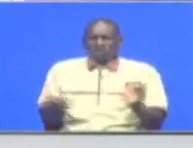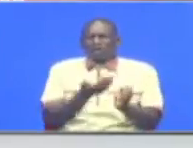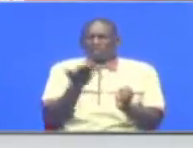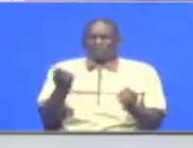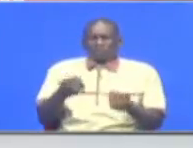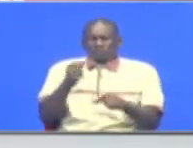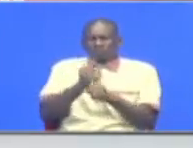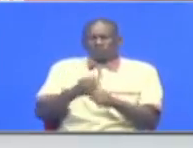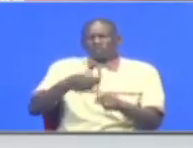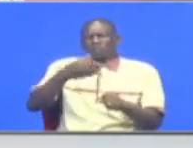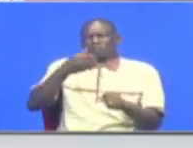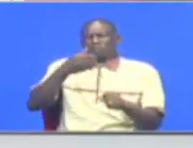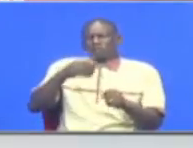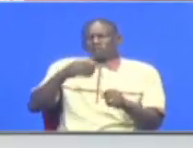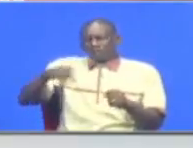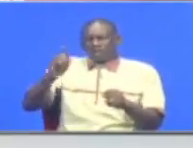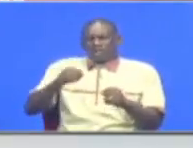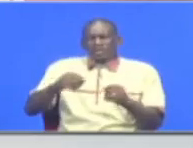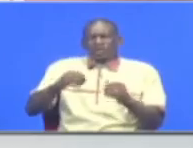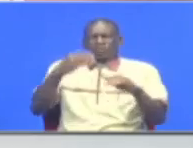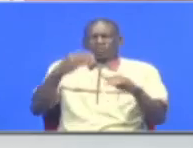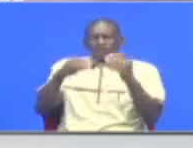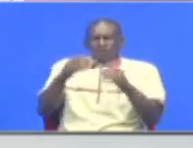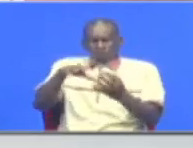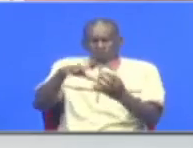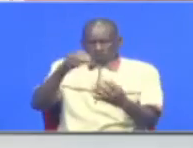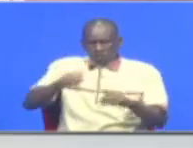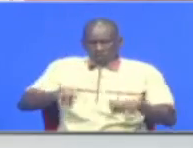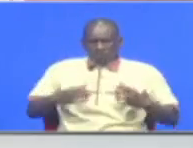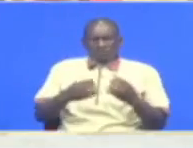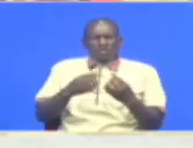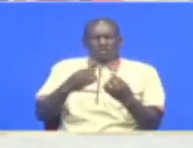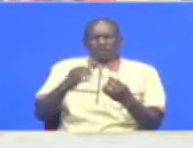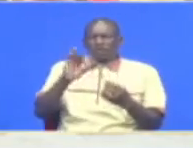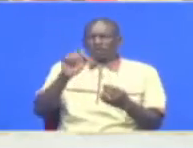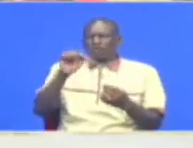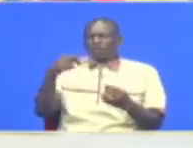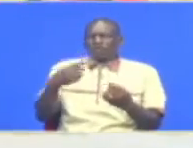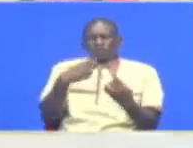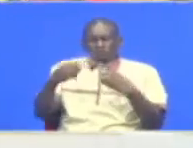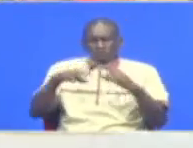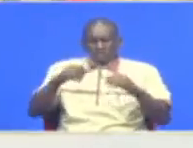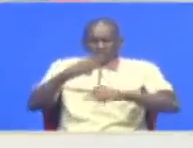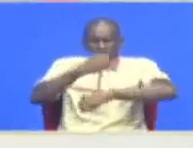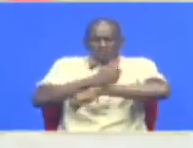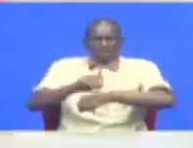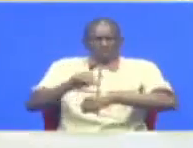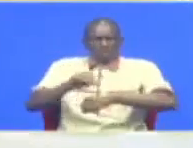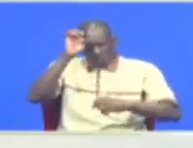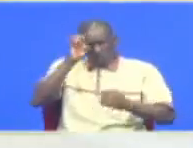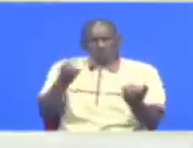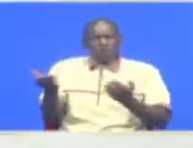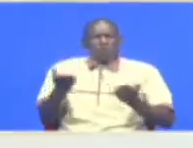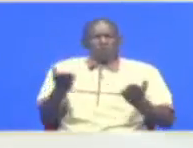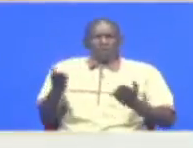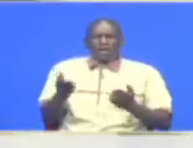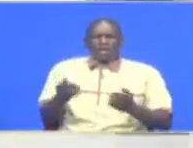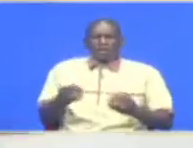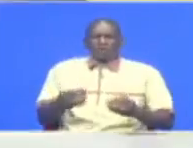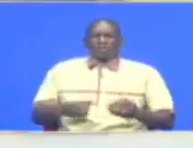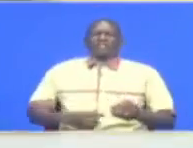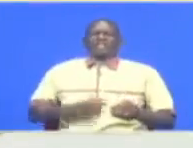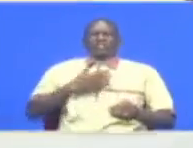career choices in life. The 1500 meters champ was speaking at the Gulab Lochab School in Eldoret, where she was the chief